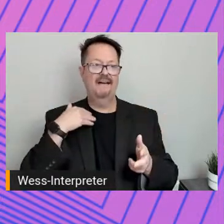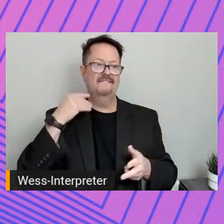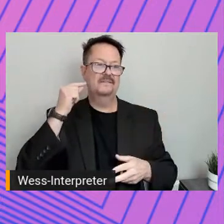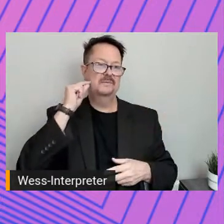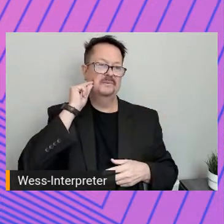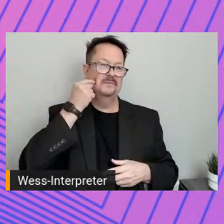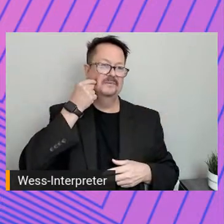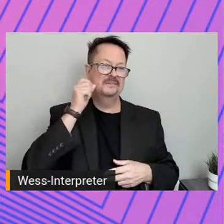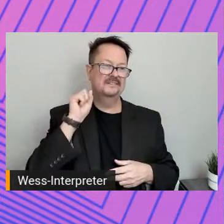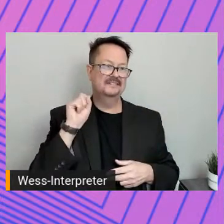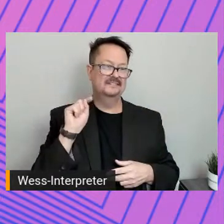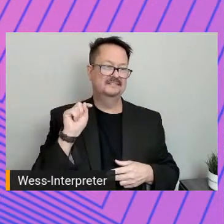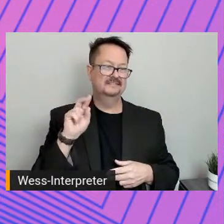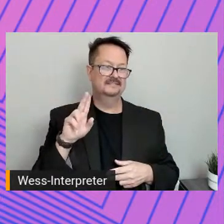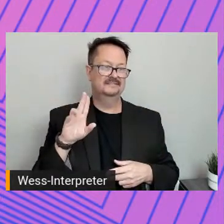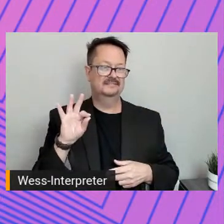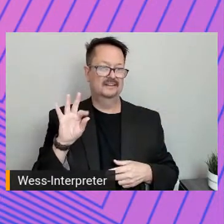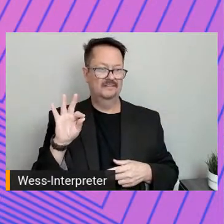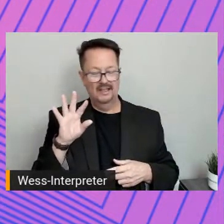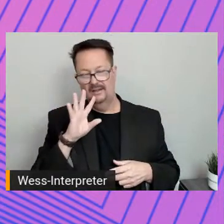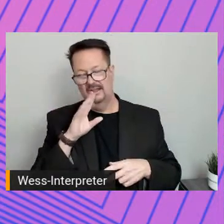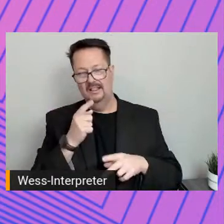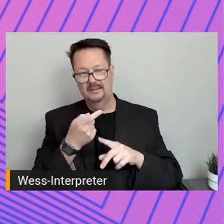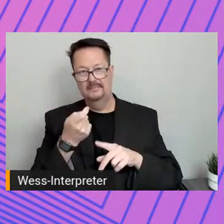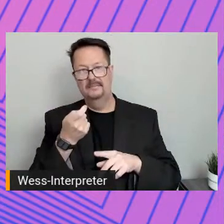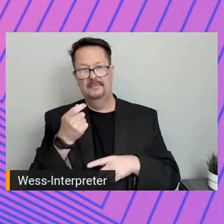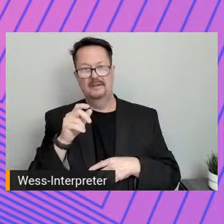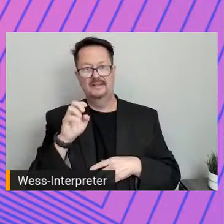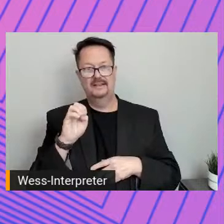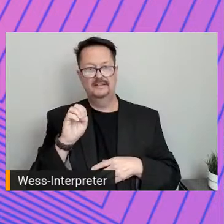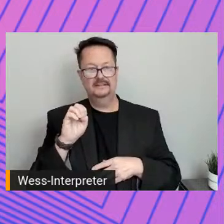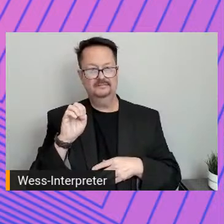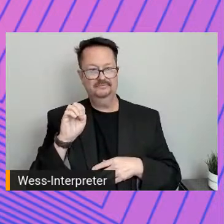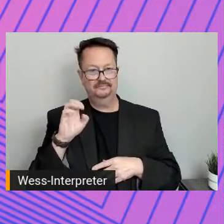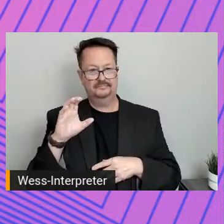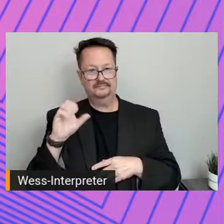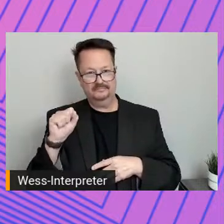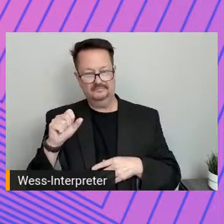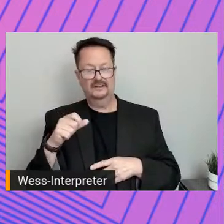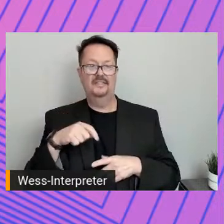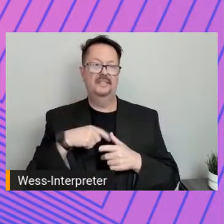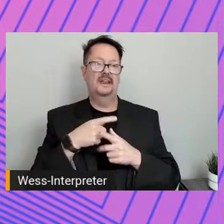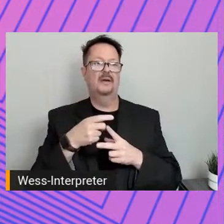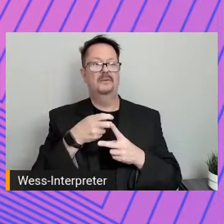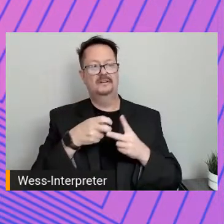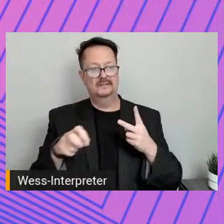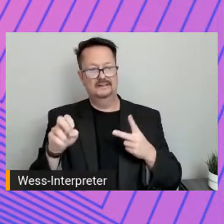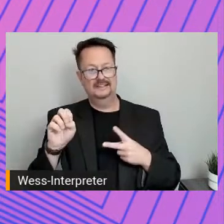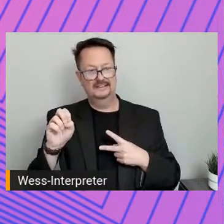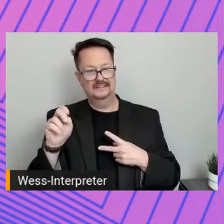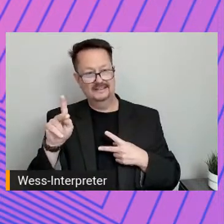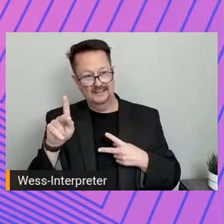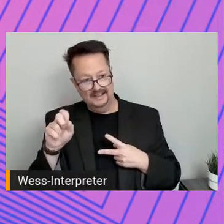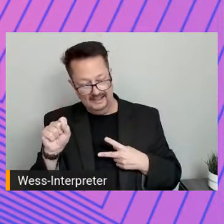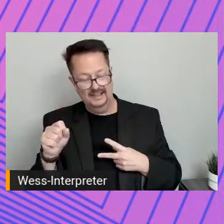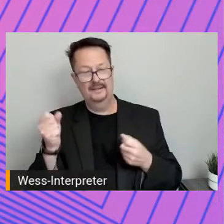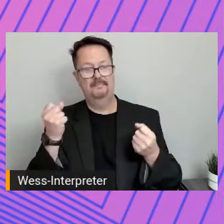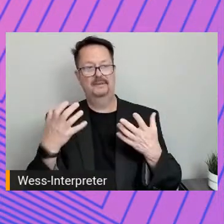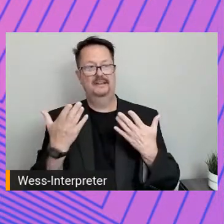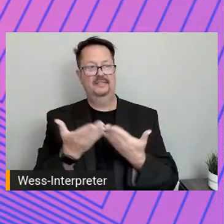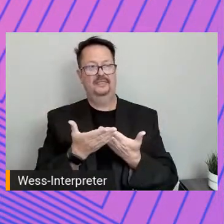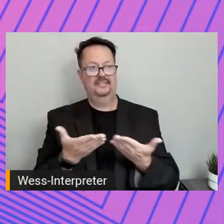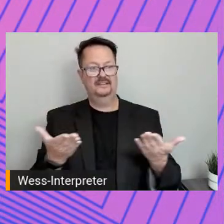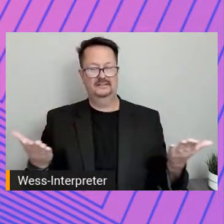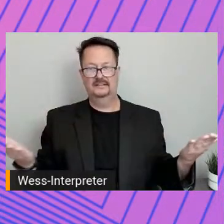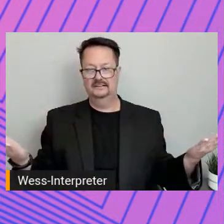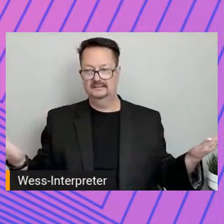for you. I will be talking a little bit about ECS, and I will also then venture into EKS. And a lot of the things that I'll be discussing are actually born